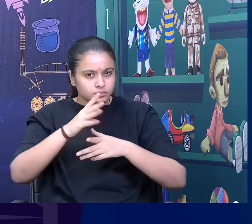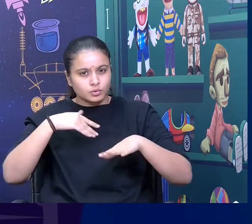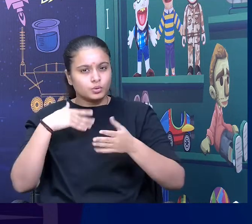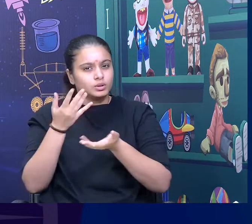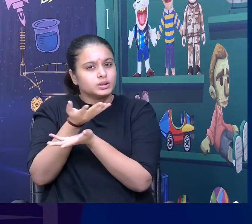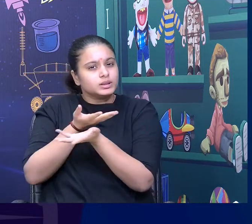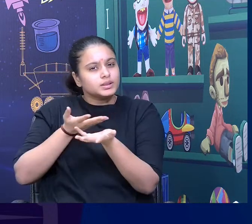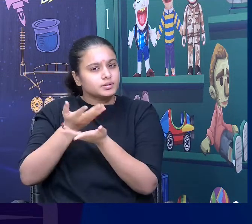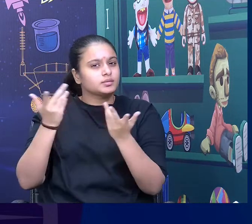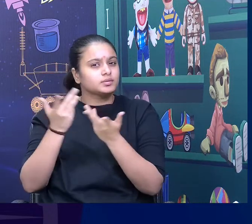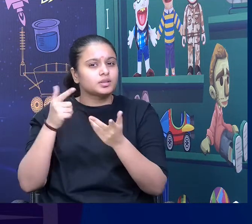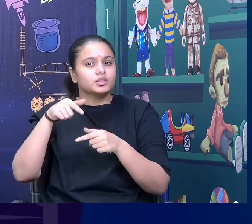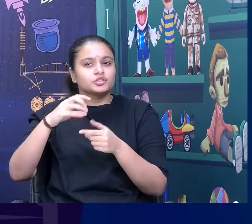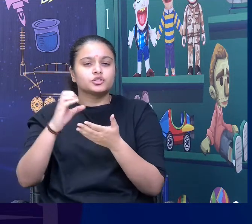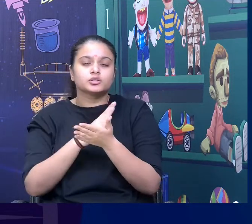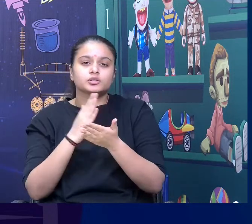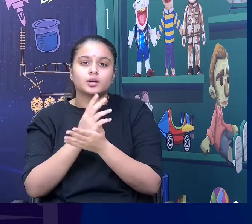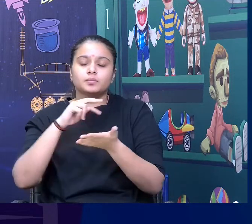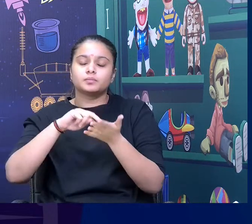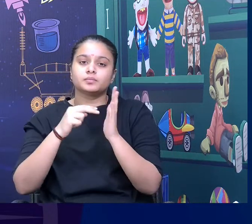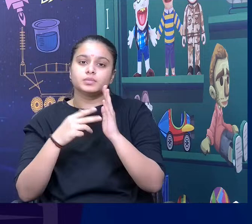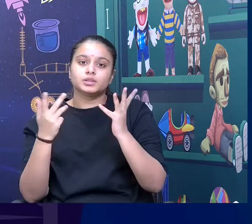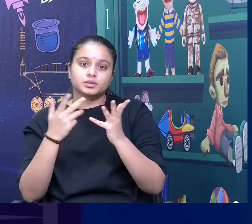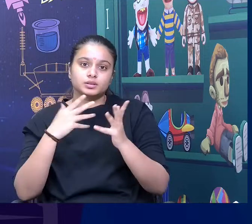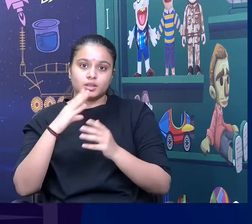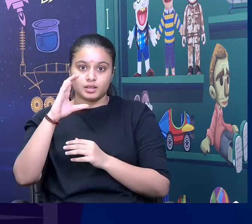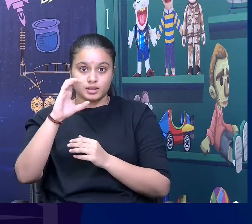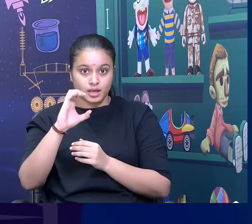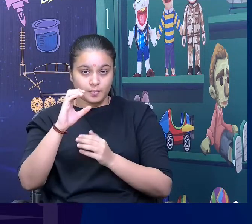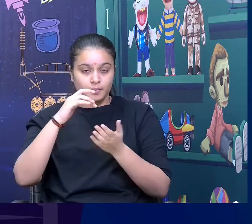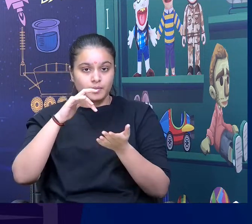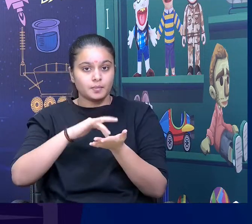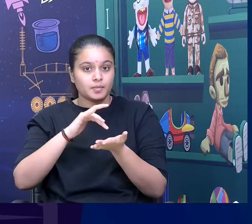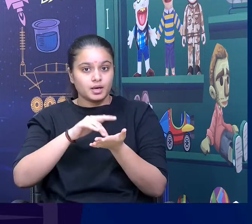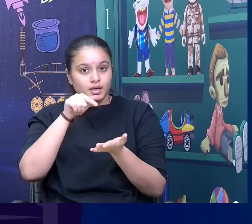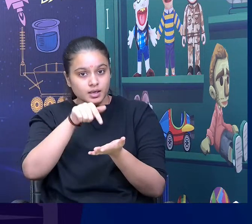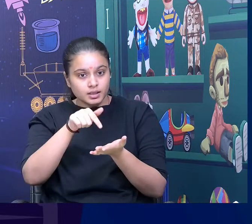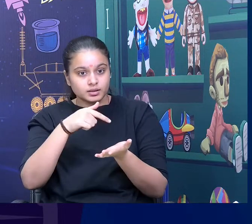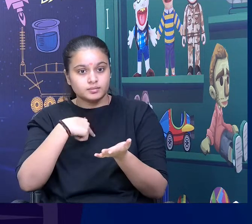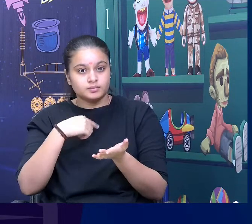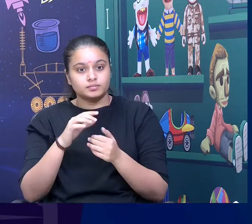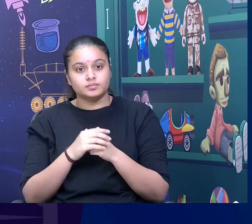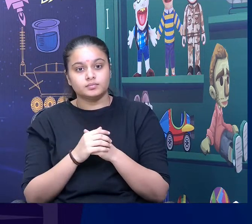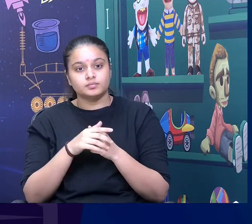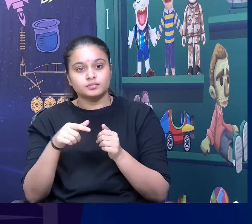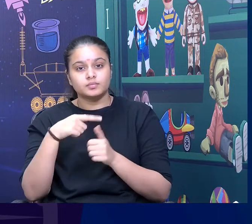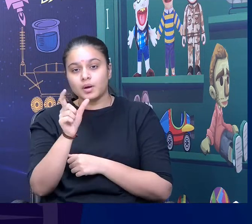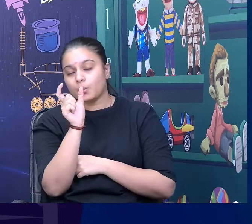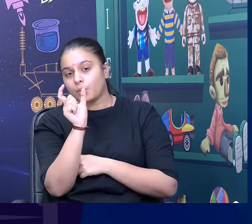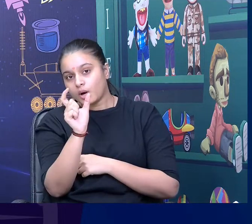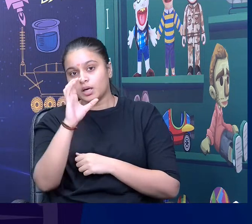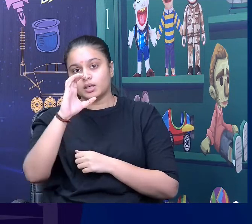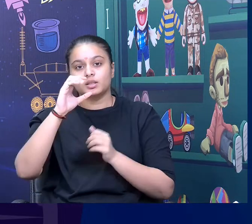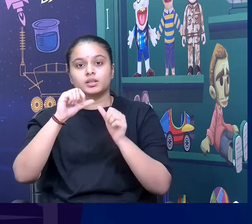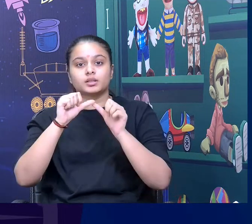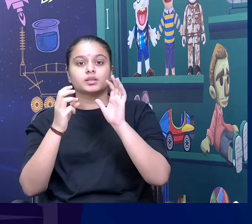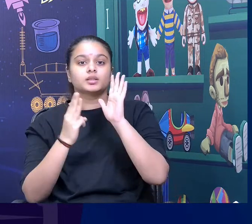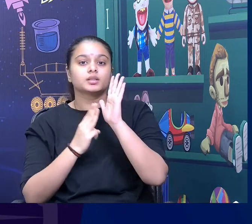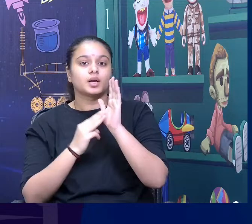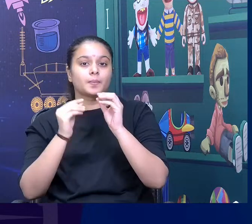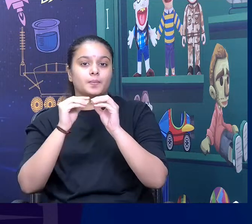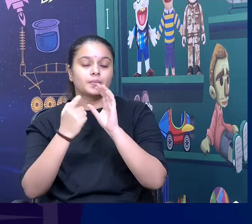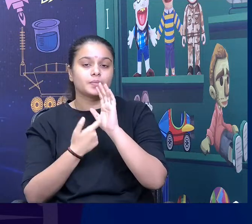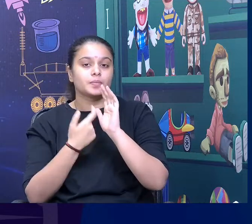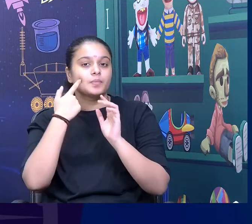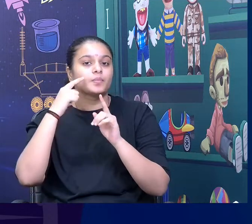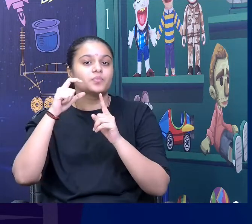what exactly the chapter means? Like the Cambridge, I just want to know the meaning of the word here. Like, what is exactly the